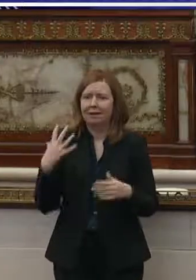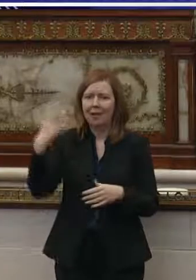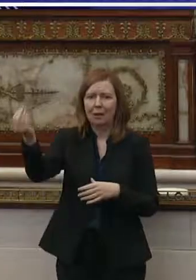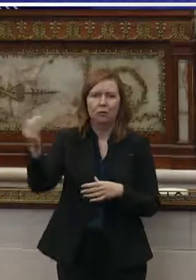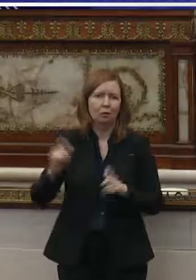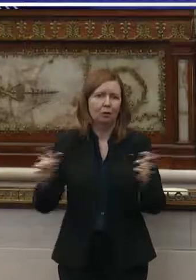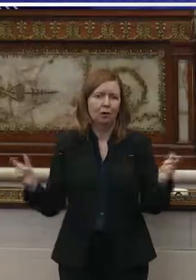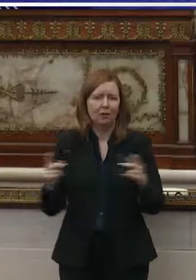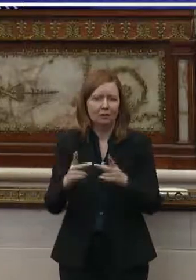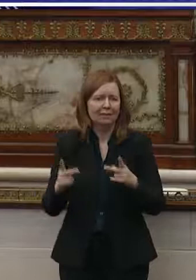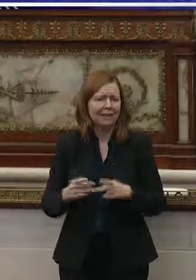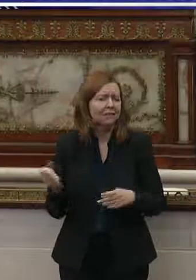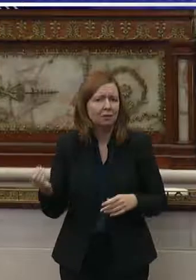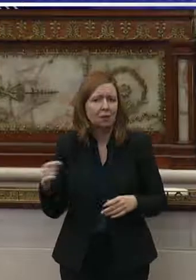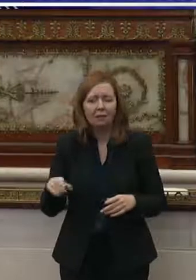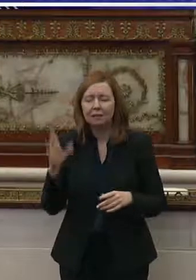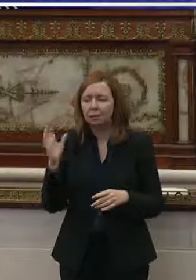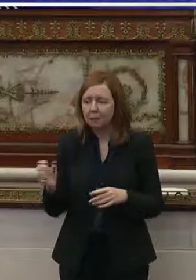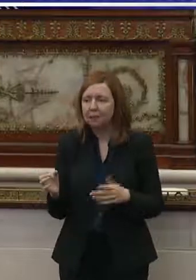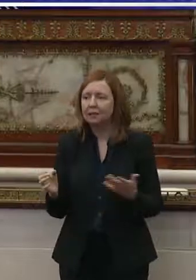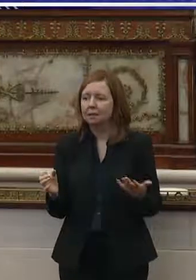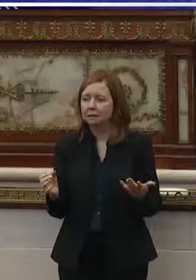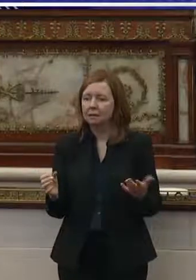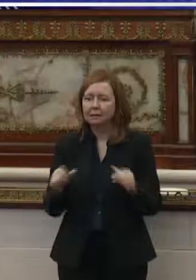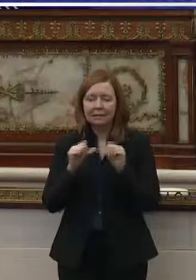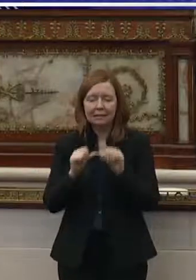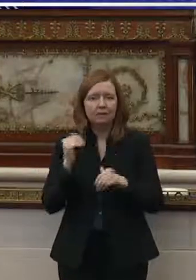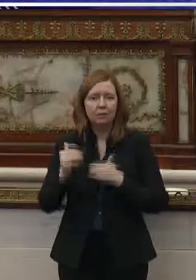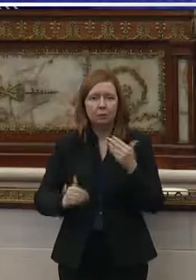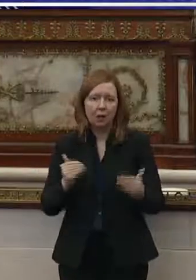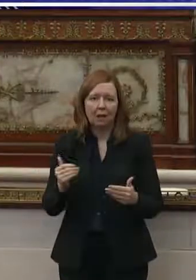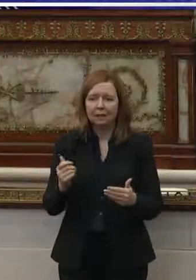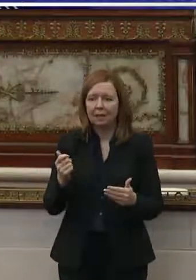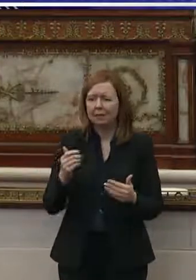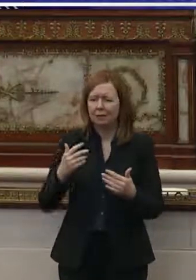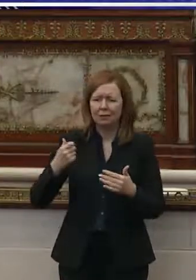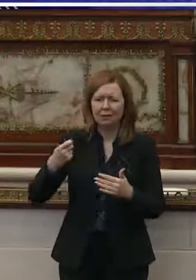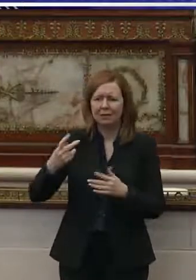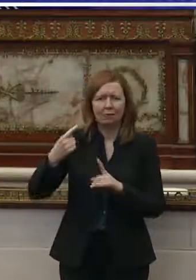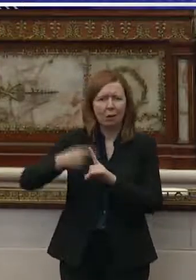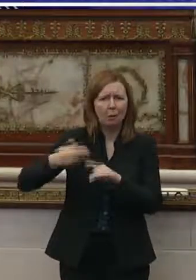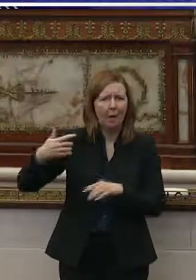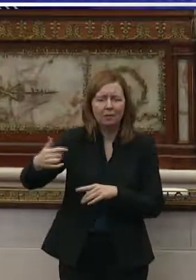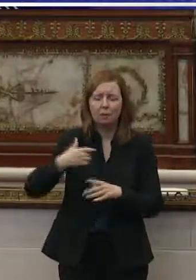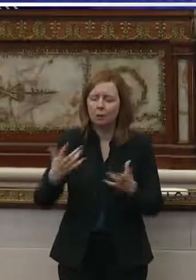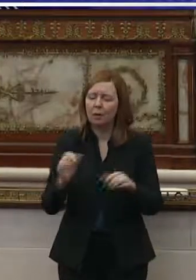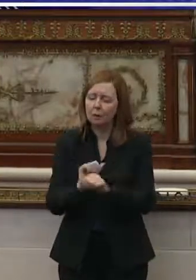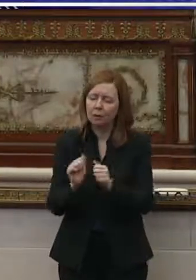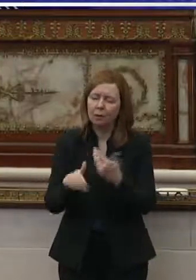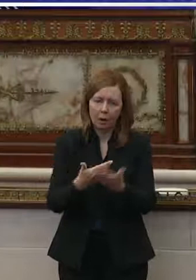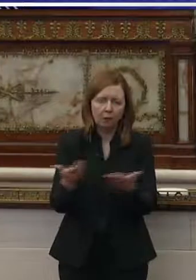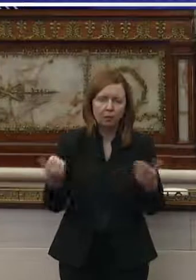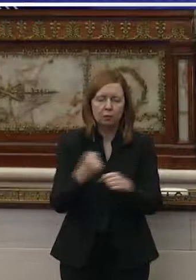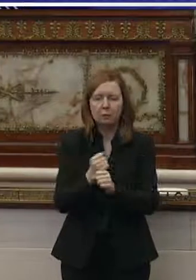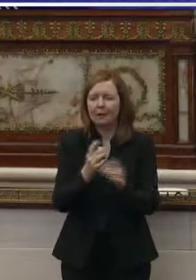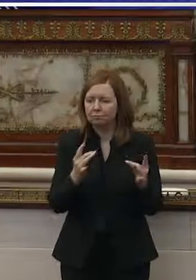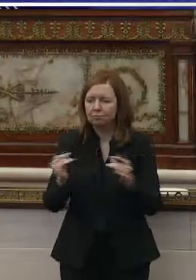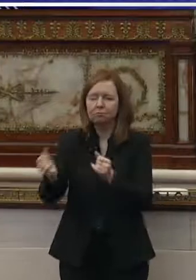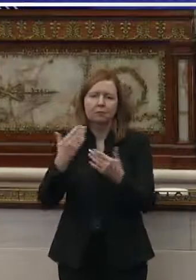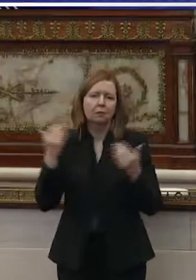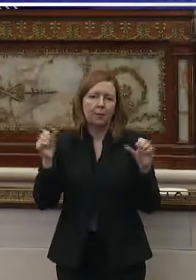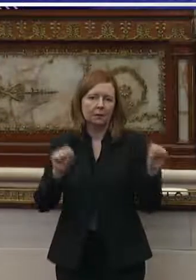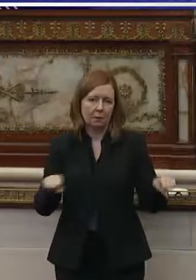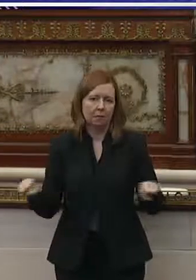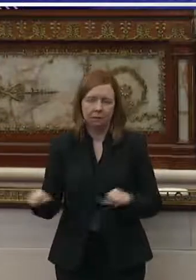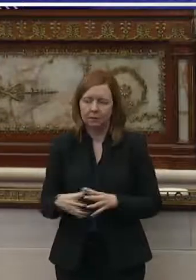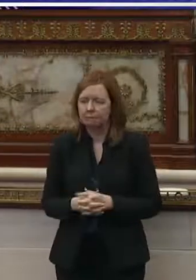large sites. So this is going to be a continued process over several months, and we want to work with all of you to make it the best program